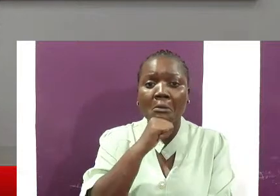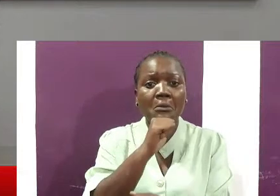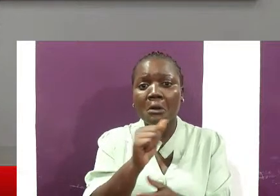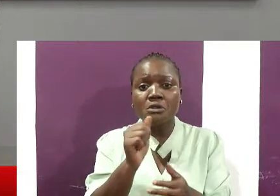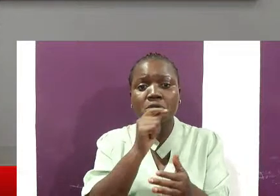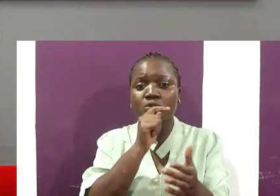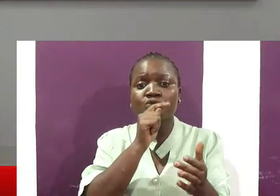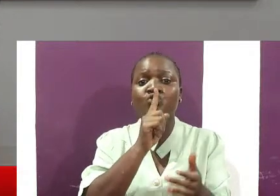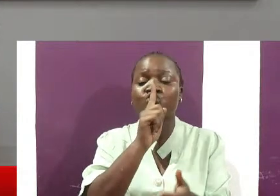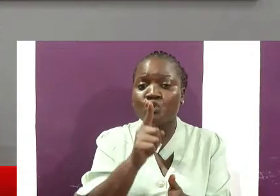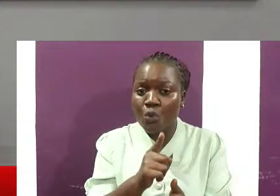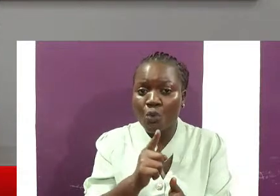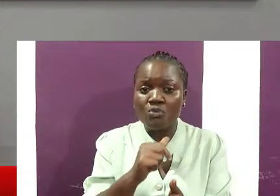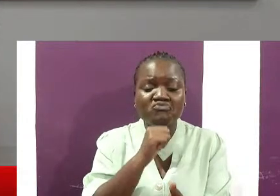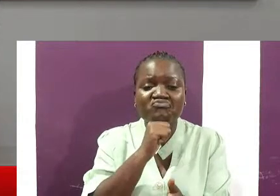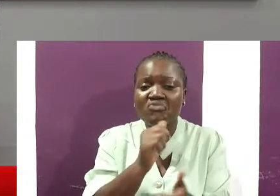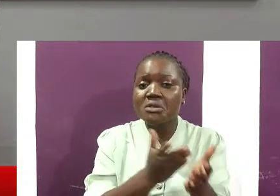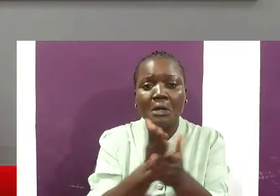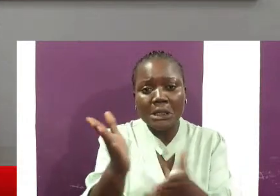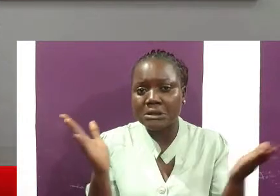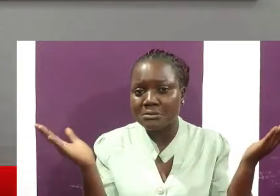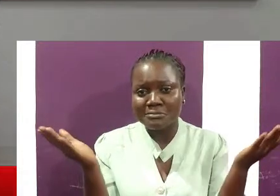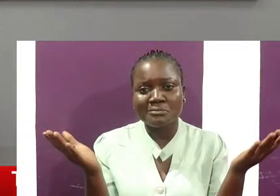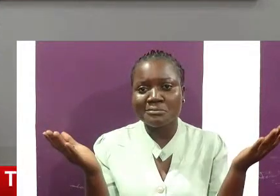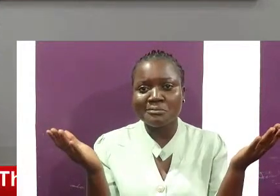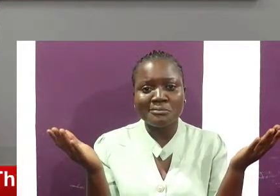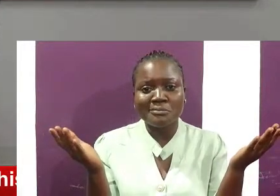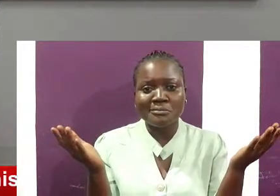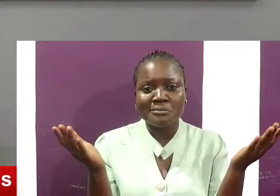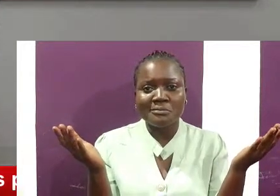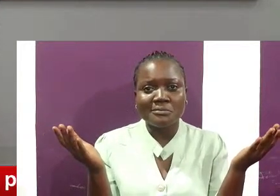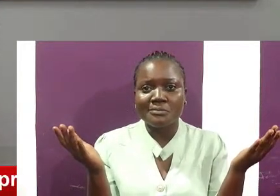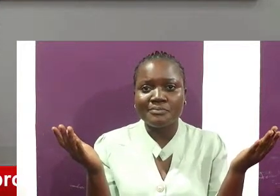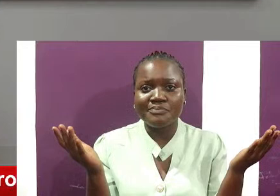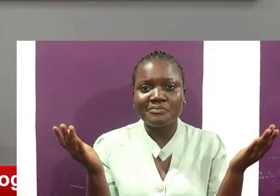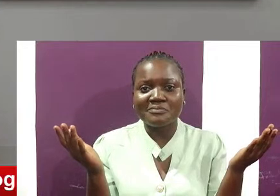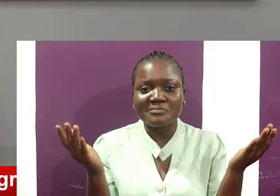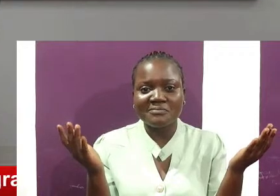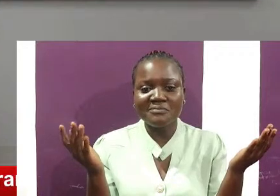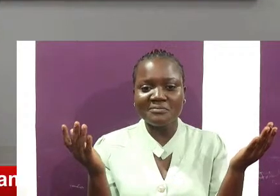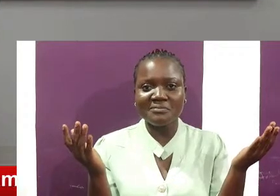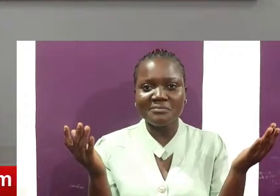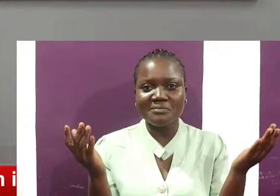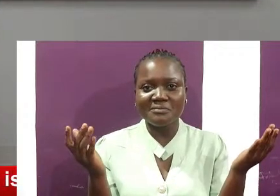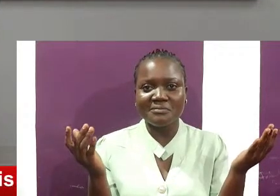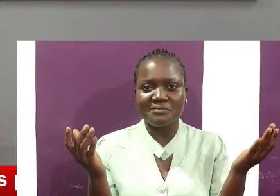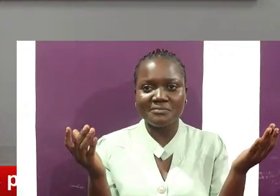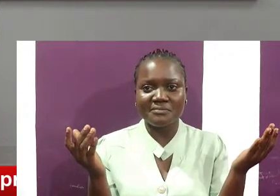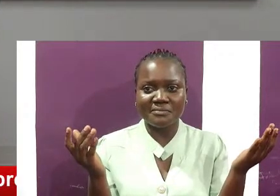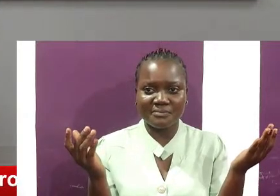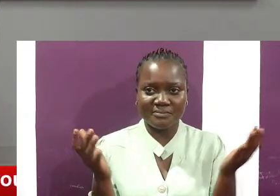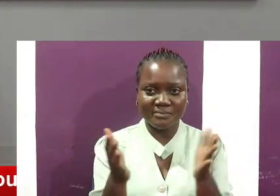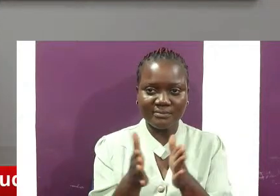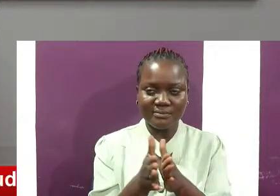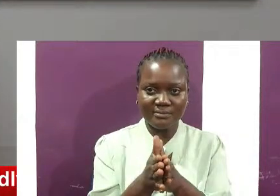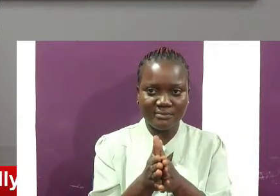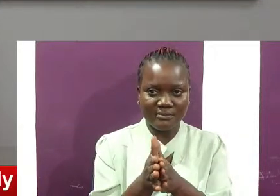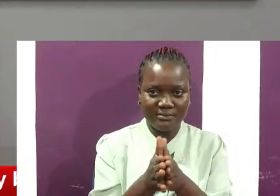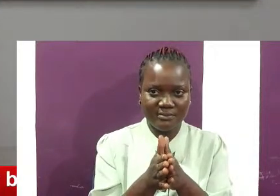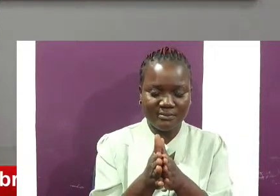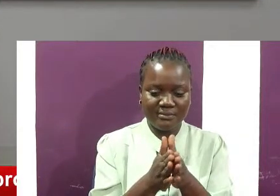And he closes out that section of verses 8 and 9 by saying, if anyone preaches a gospel that is different from what we've preached,